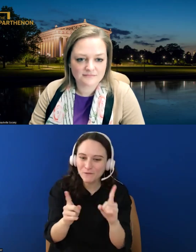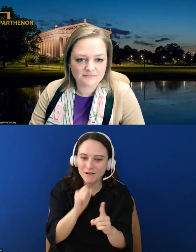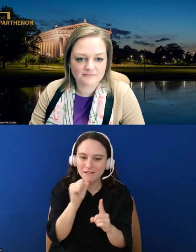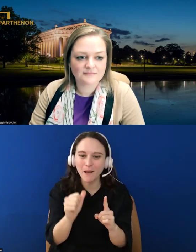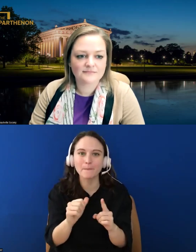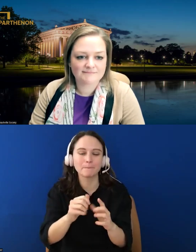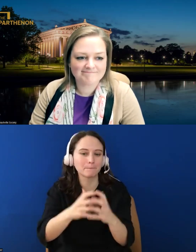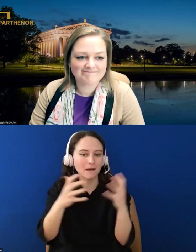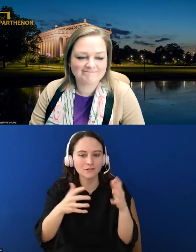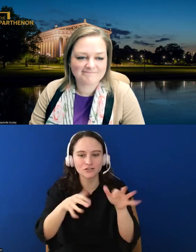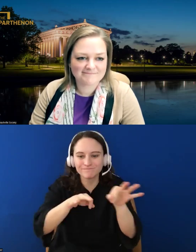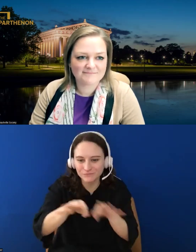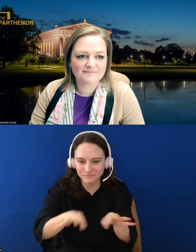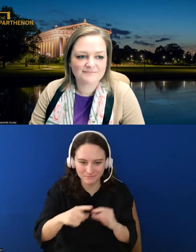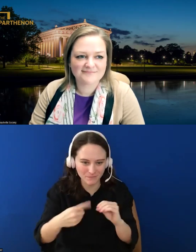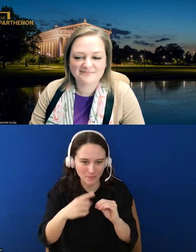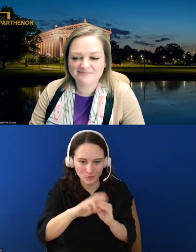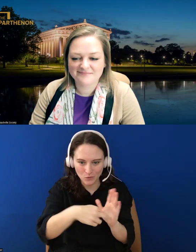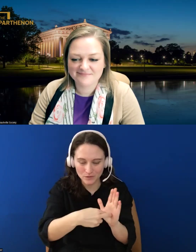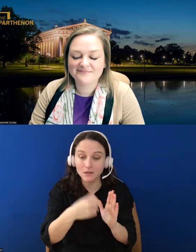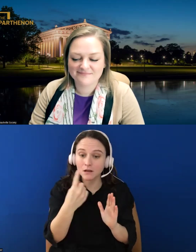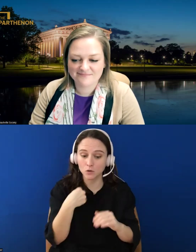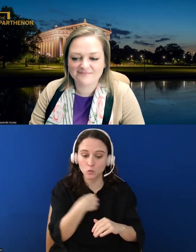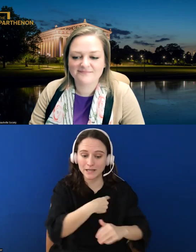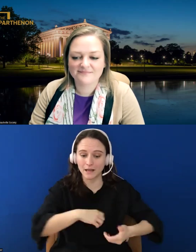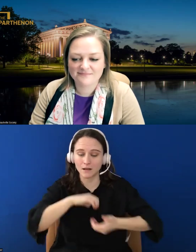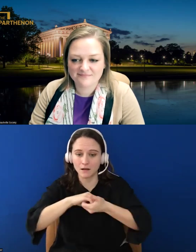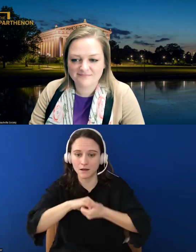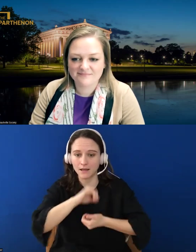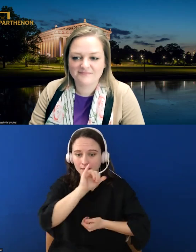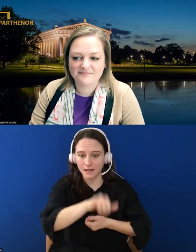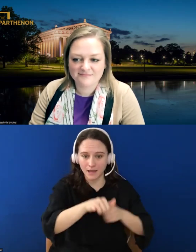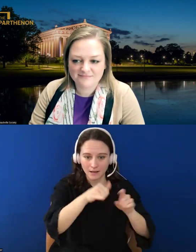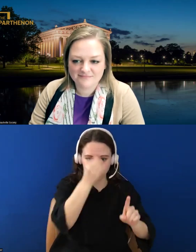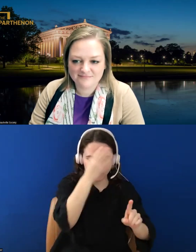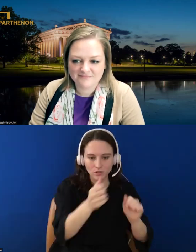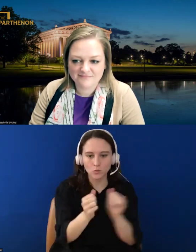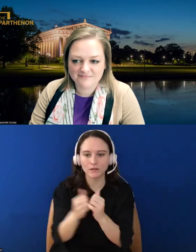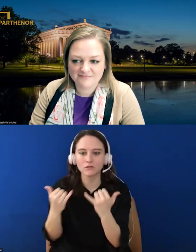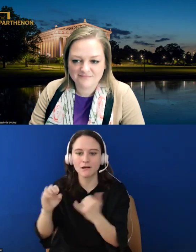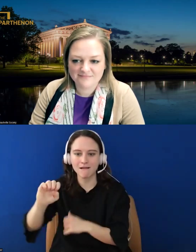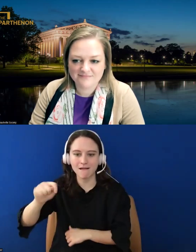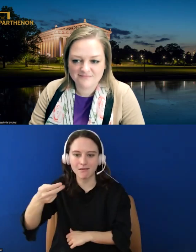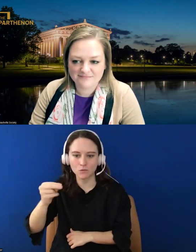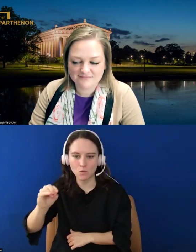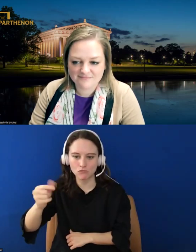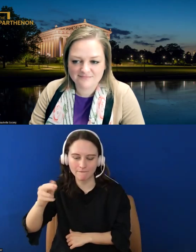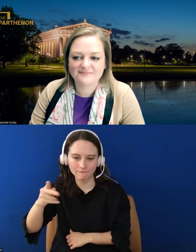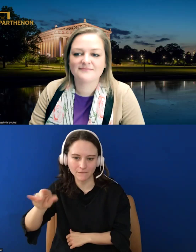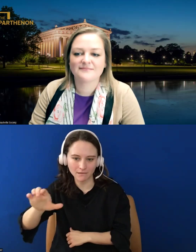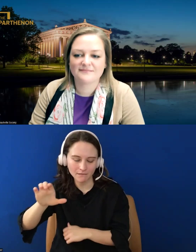roles. Now we can complement that information with ethnographic data. But unfortunately, in the K'iche